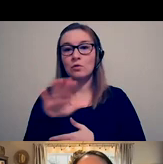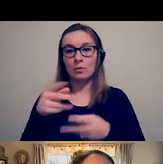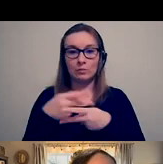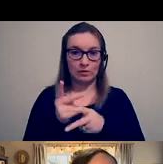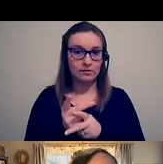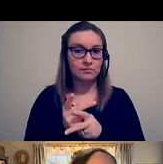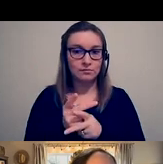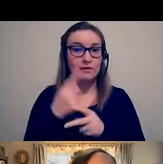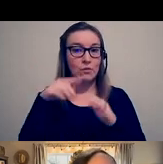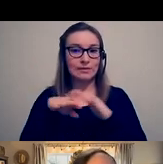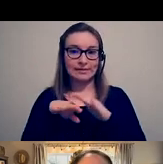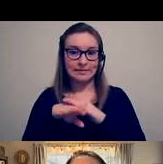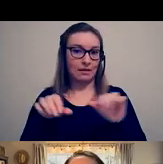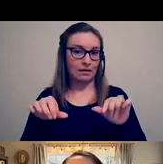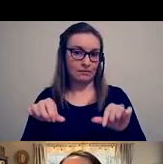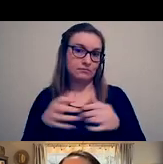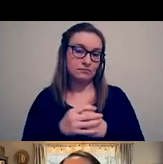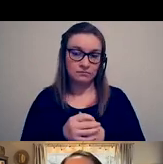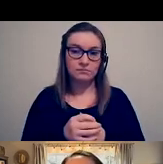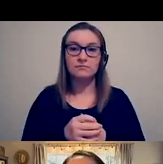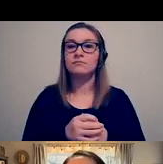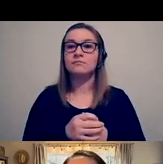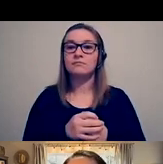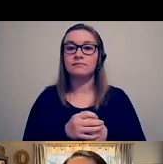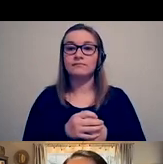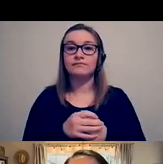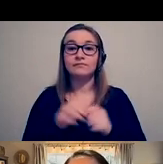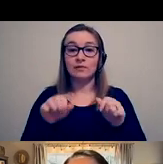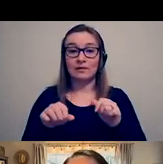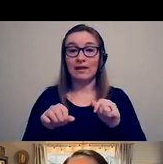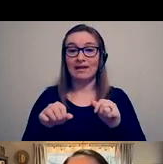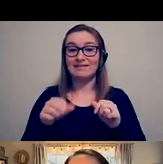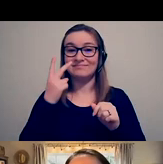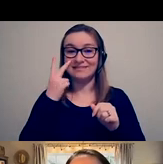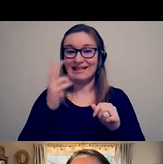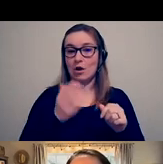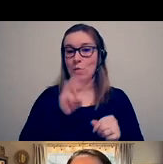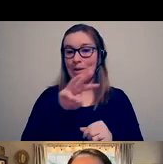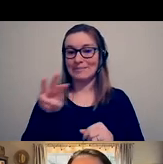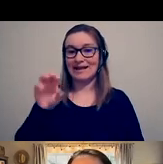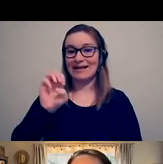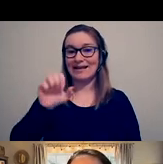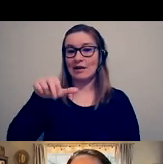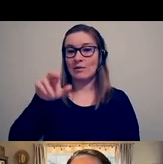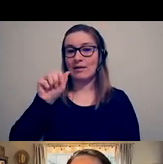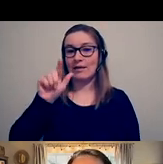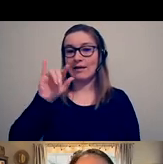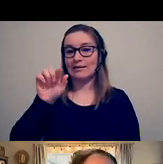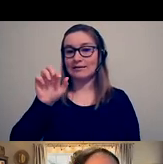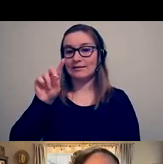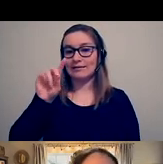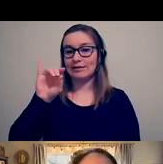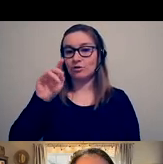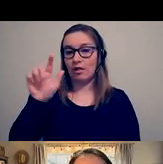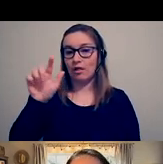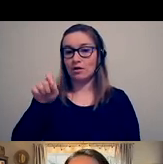for accessibility. And you can find us at equalizedigital.com, or we're on Twitter and you can tweet us